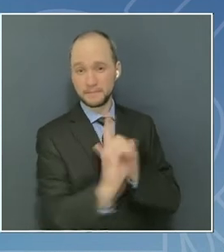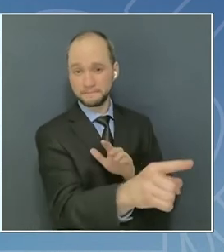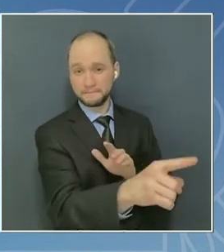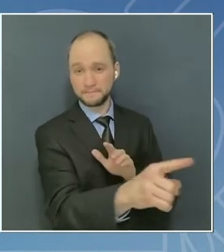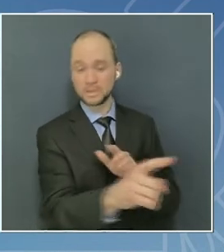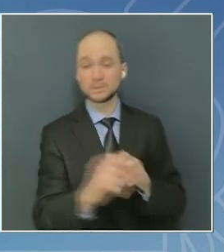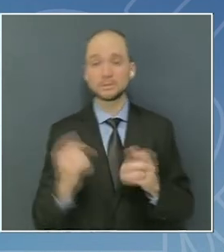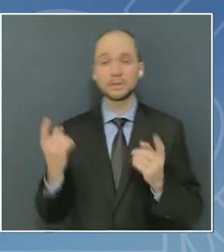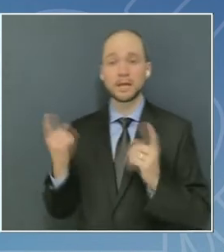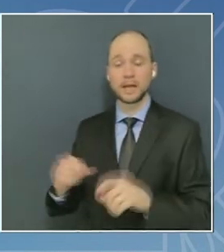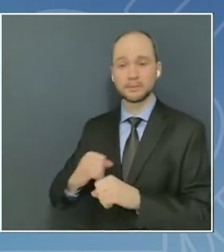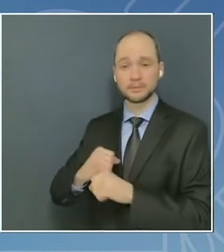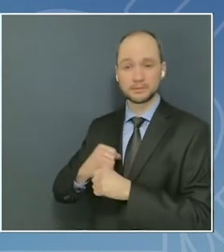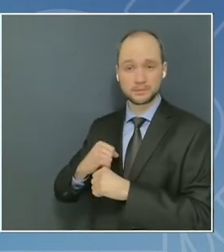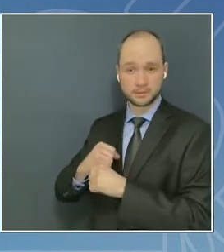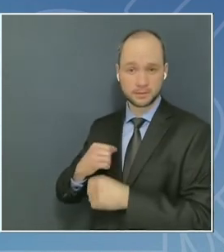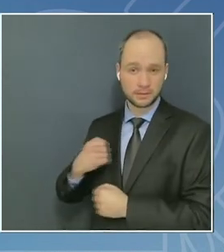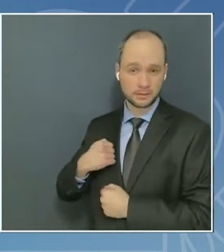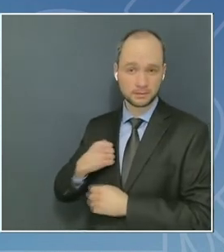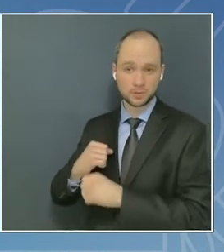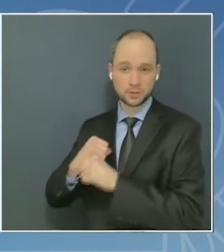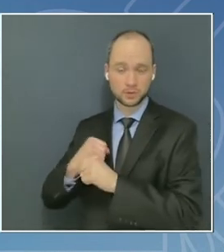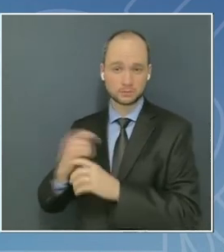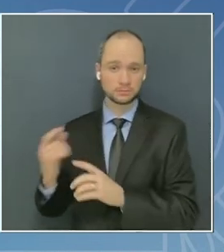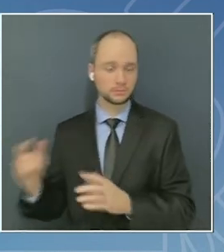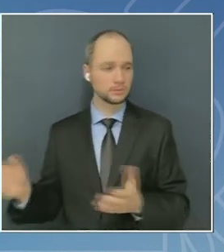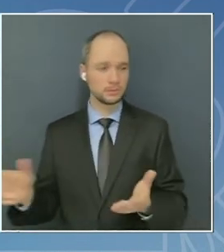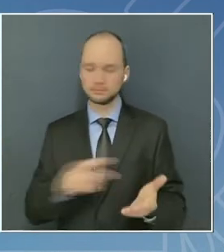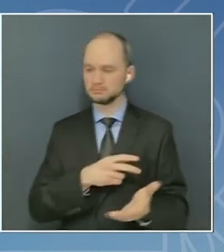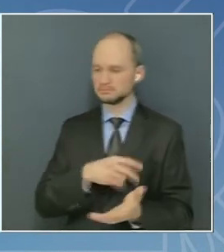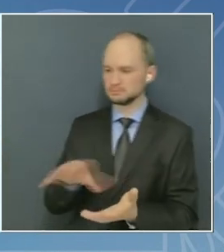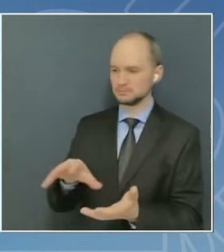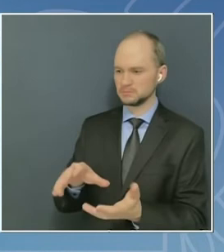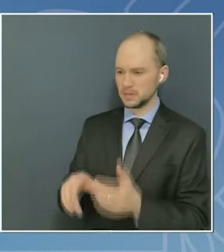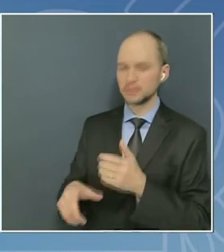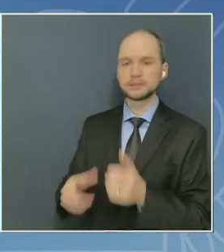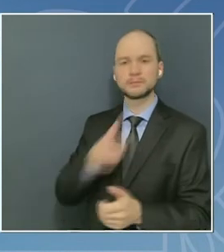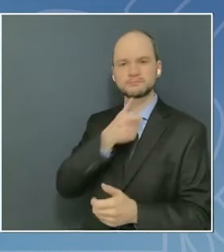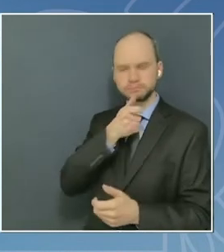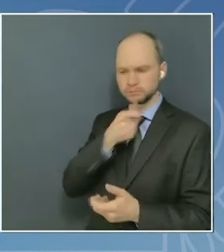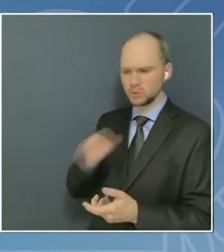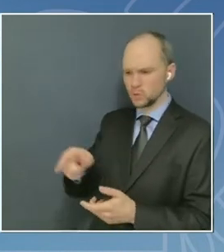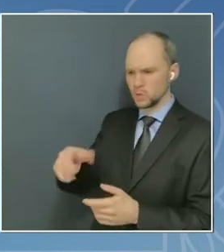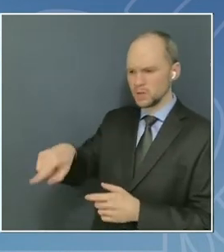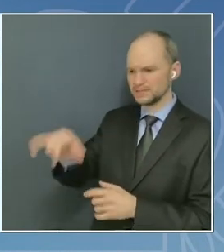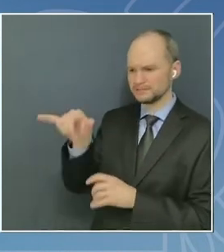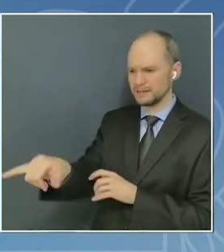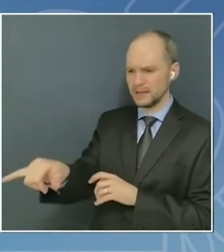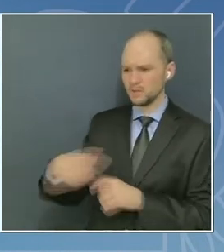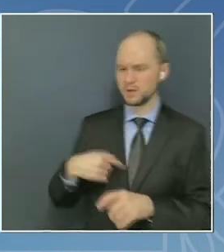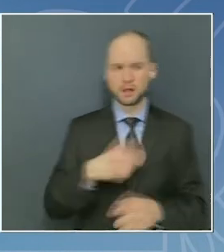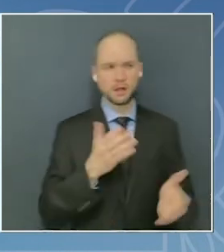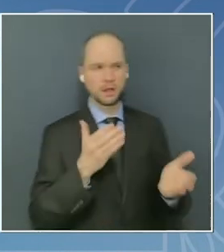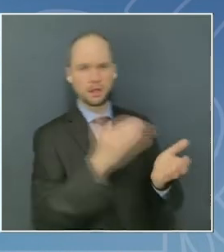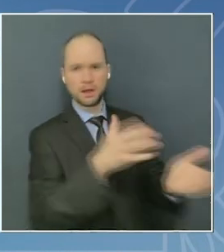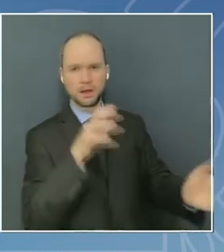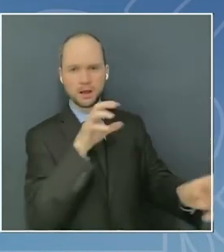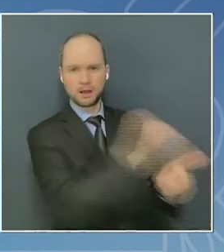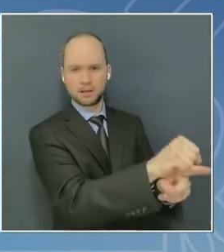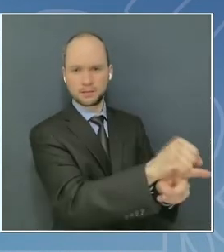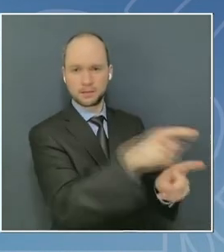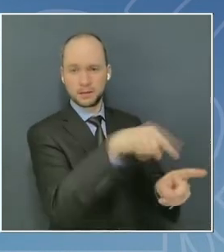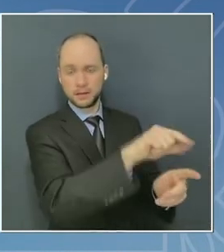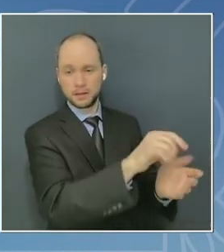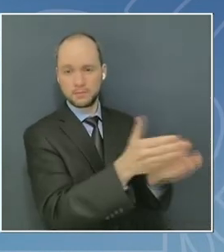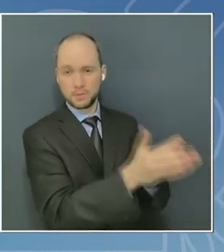the speaker microphone, said, "You guys stay here and we're going to go get them and we're going to go back for you." And my mother